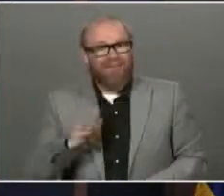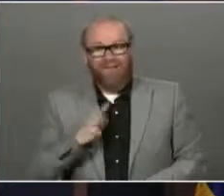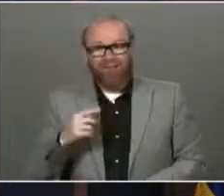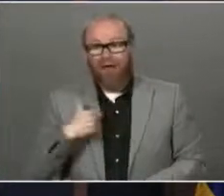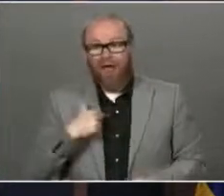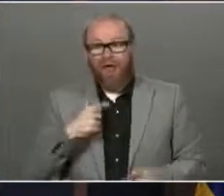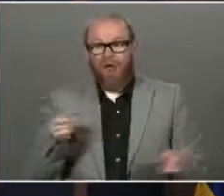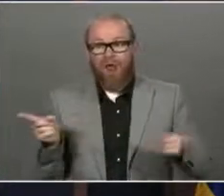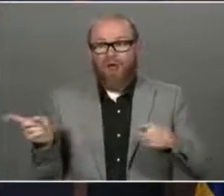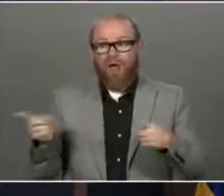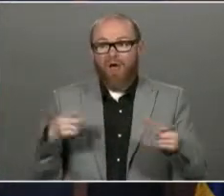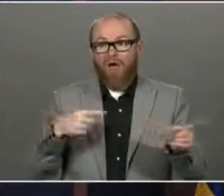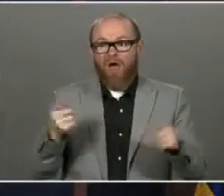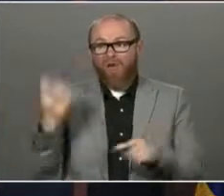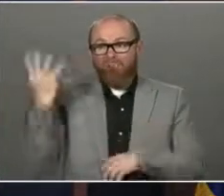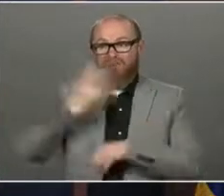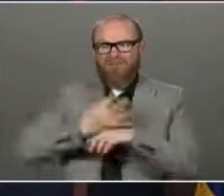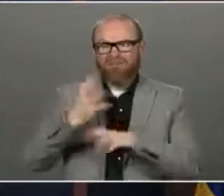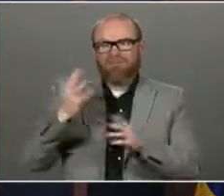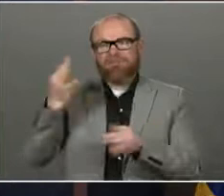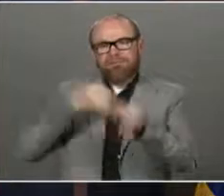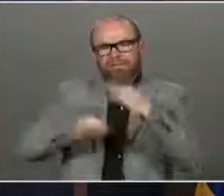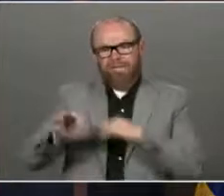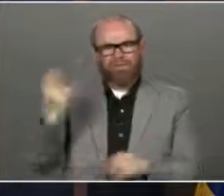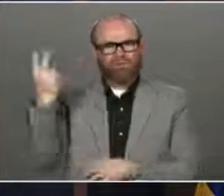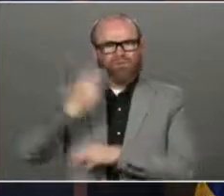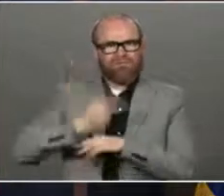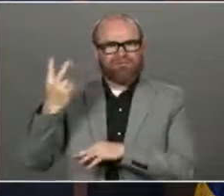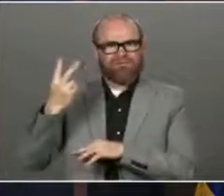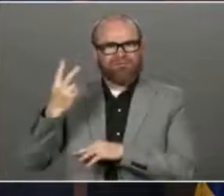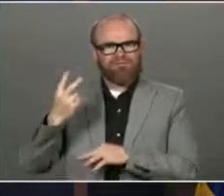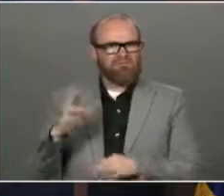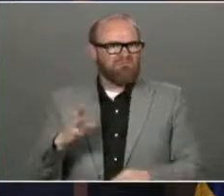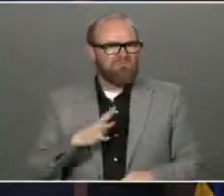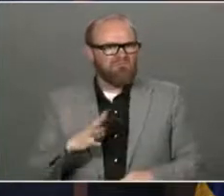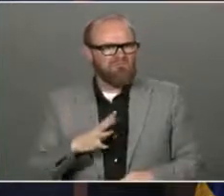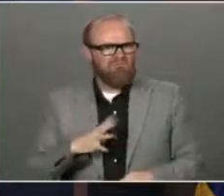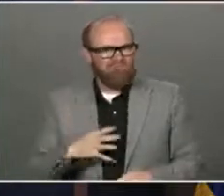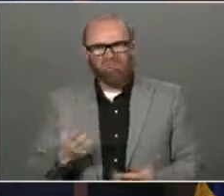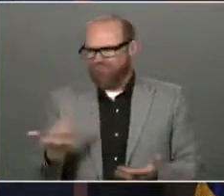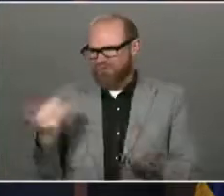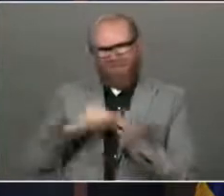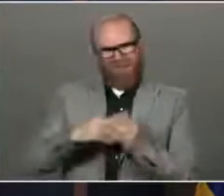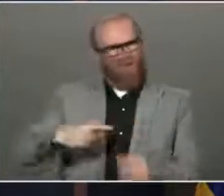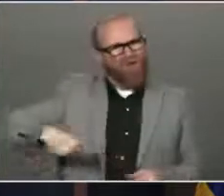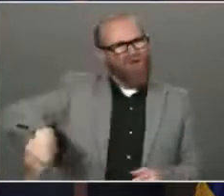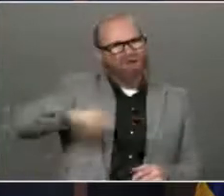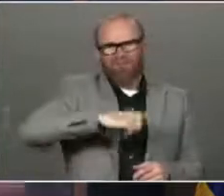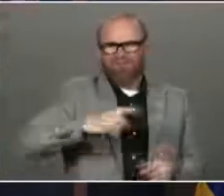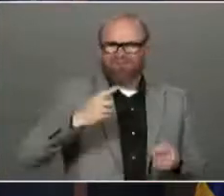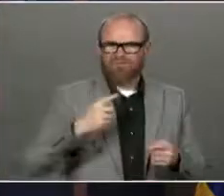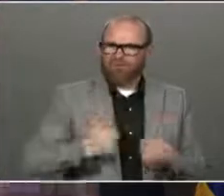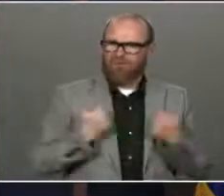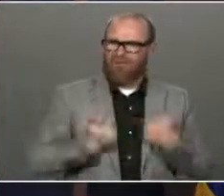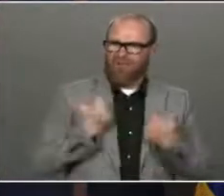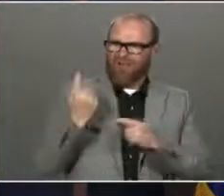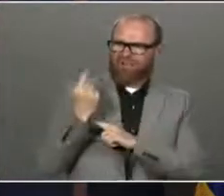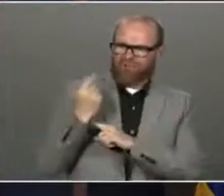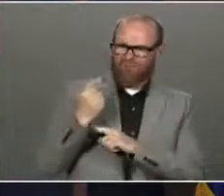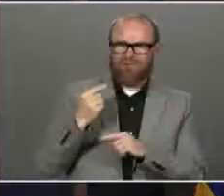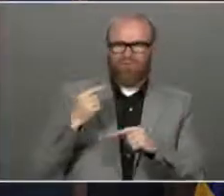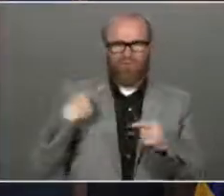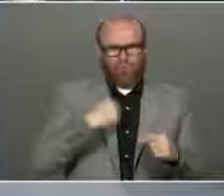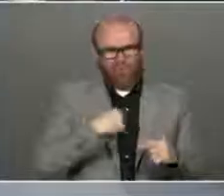yellow lawn isn't the worst thing in the world, and we all survived, and we made it through, and we all have drinks of water and showers that